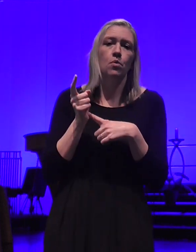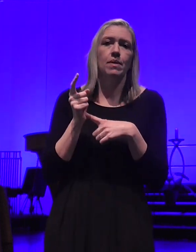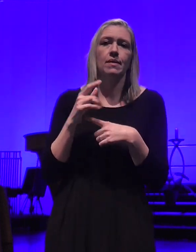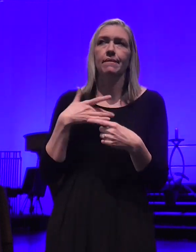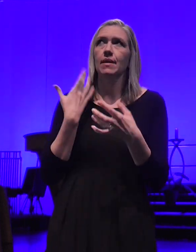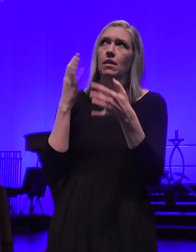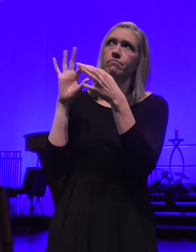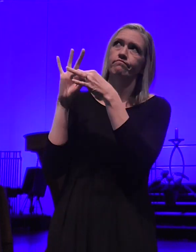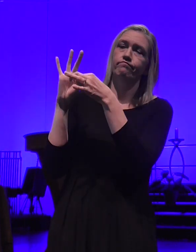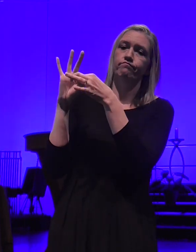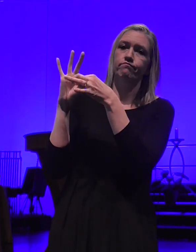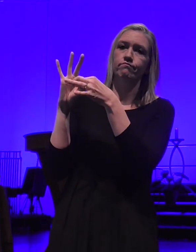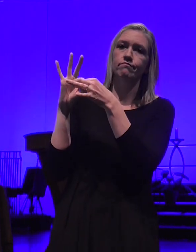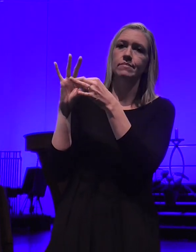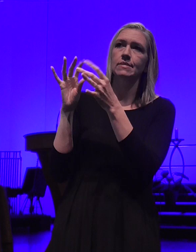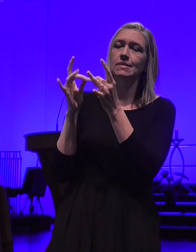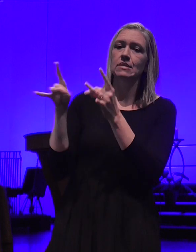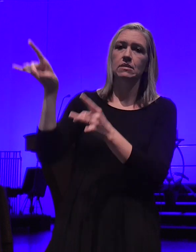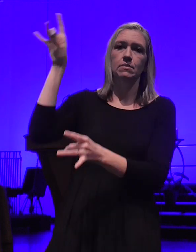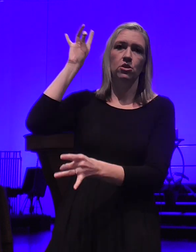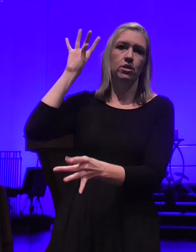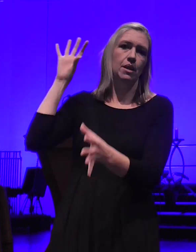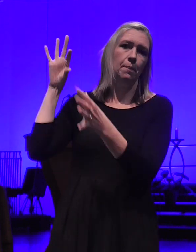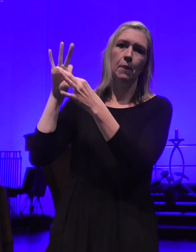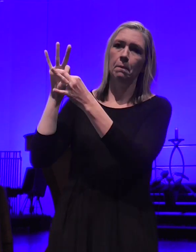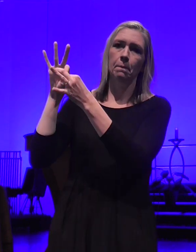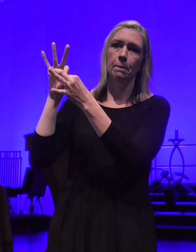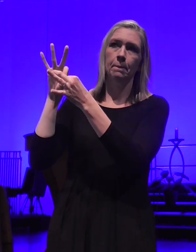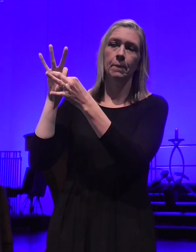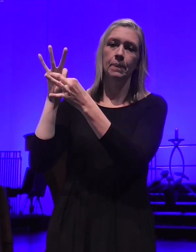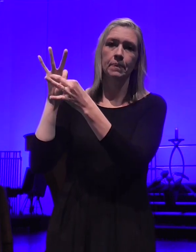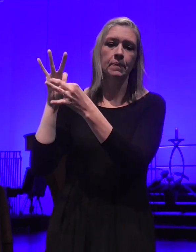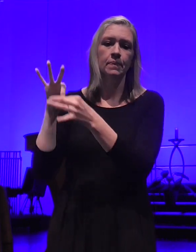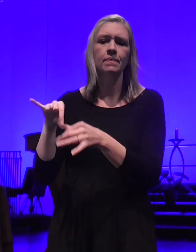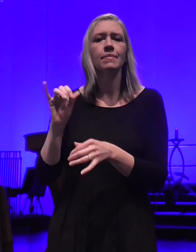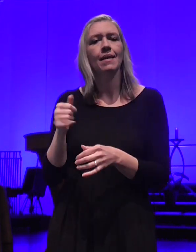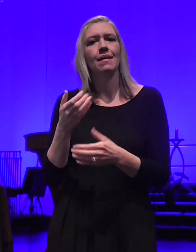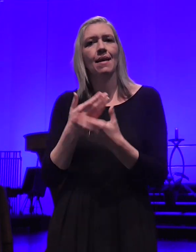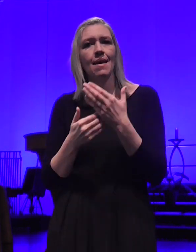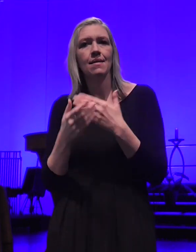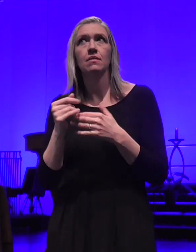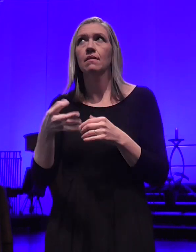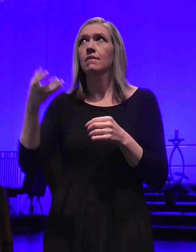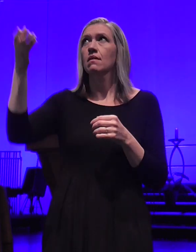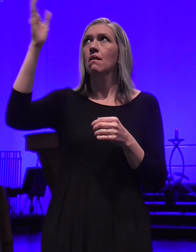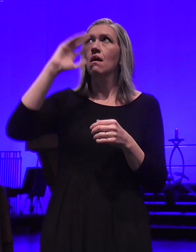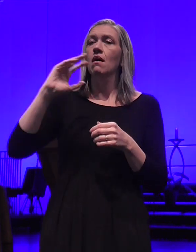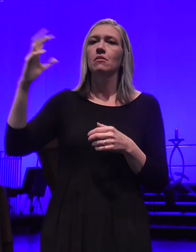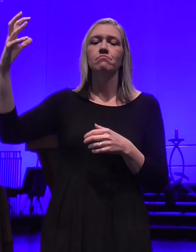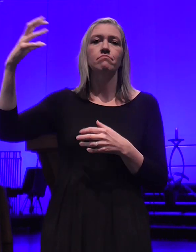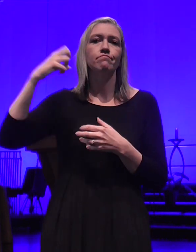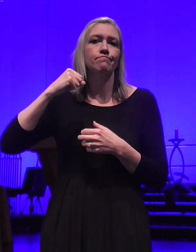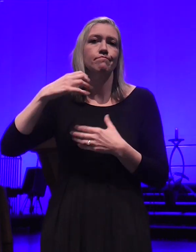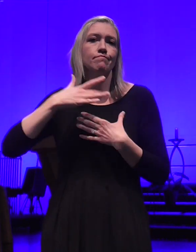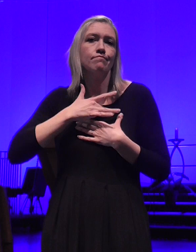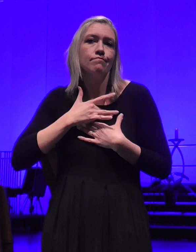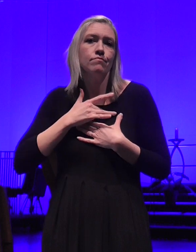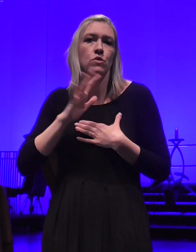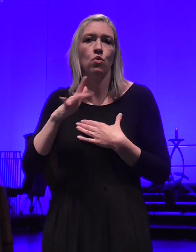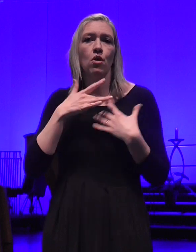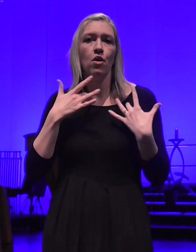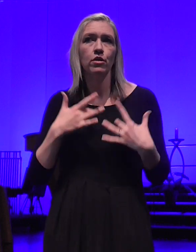connection where the Spirit greets you, where the hand of God holds on to your